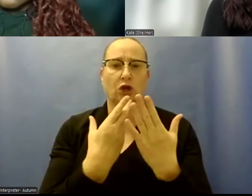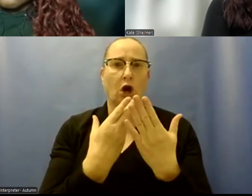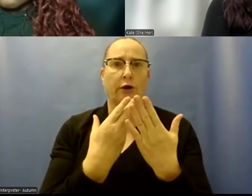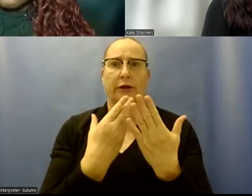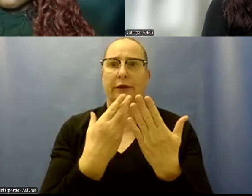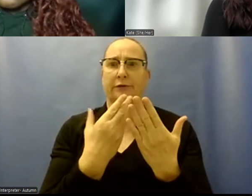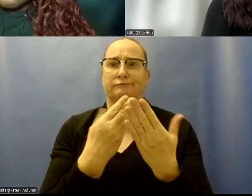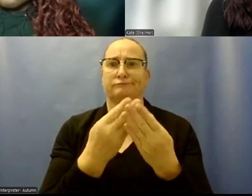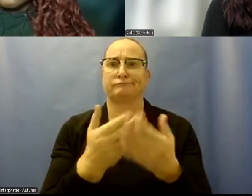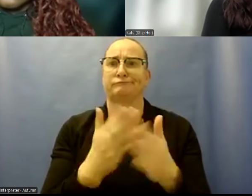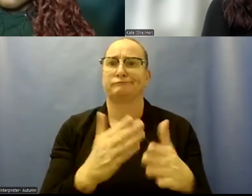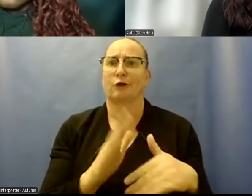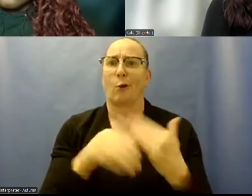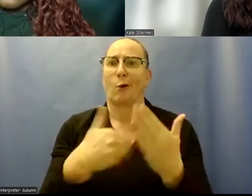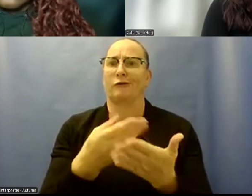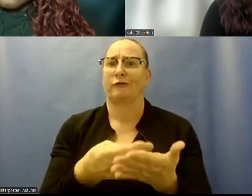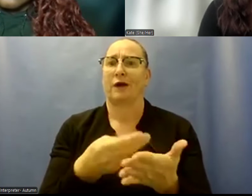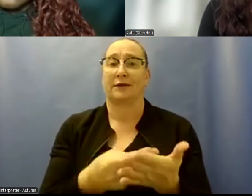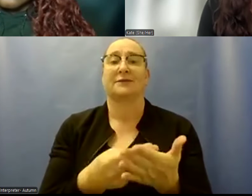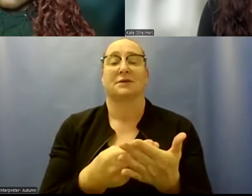finances. And